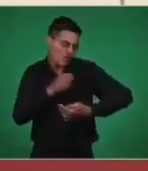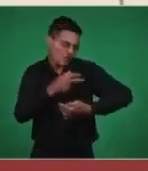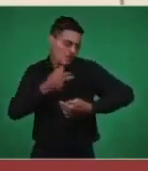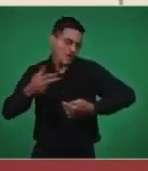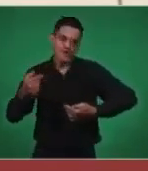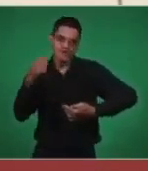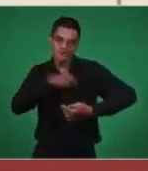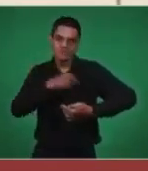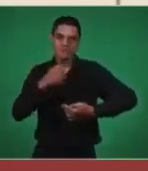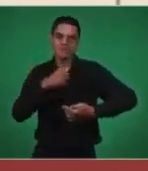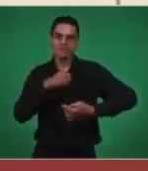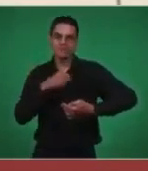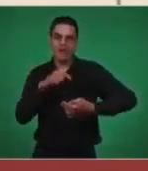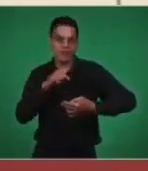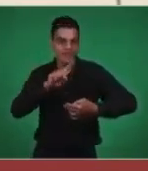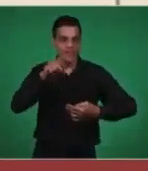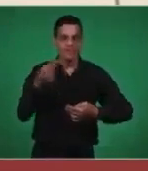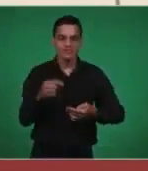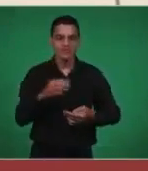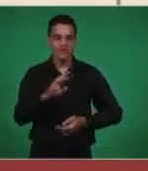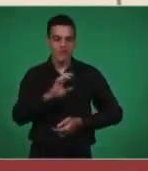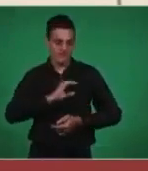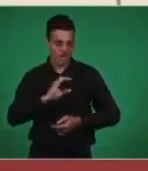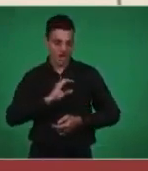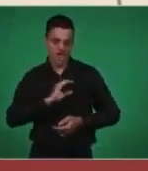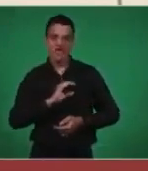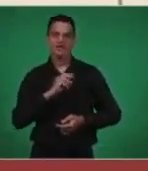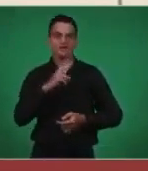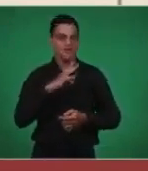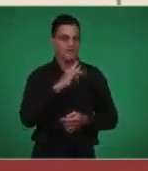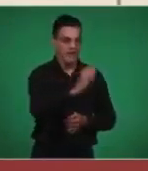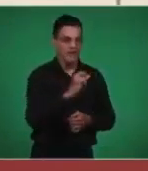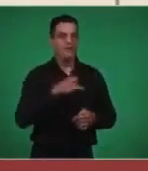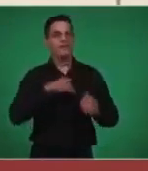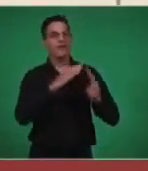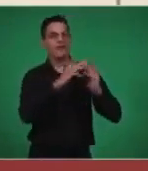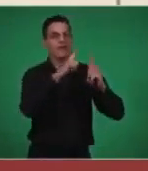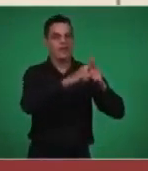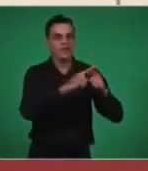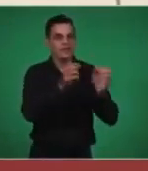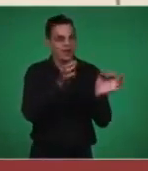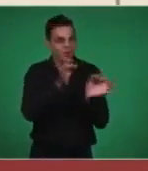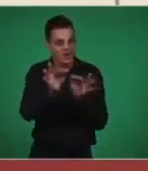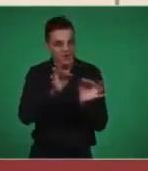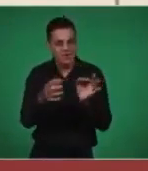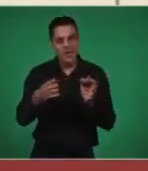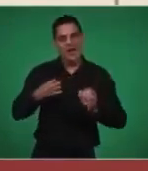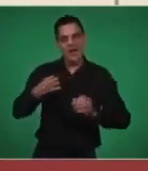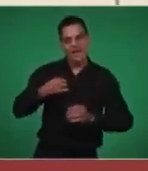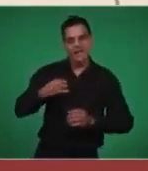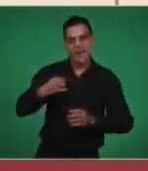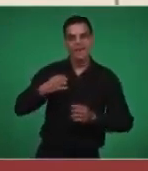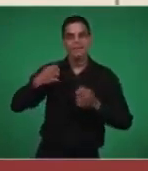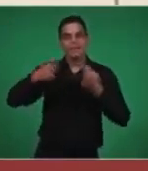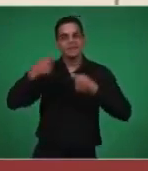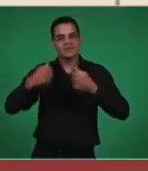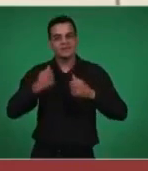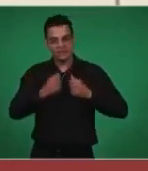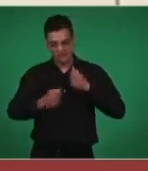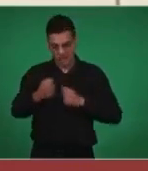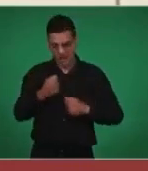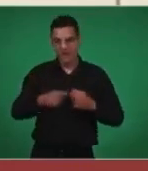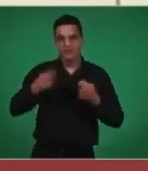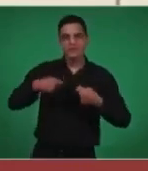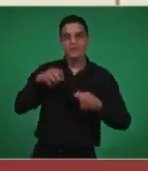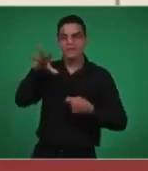to grandma's house, or go to the daycare, they go to the church, in order to go to church, and you can be organized, and you can take a shower